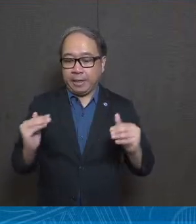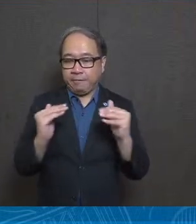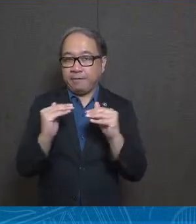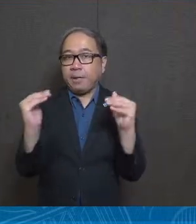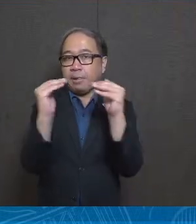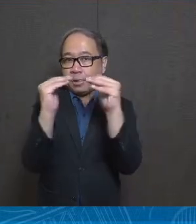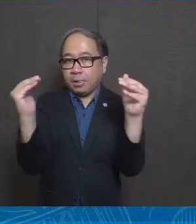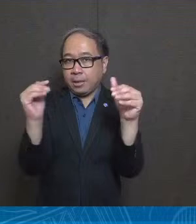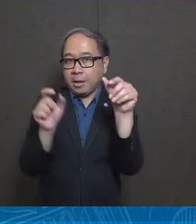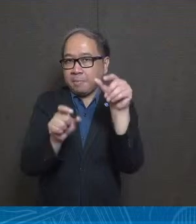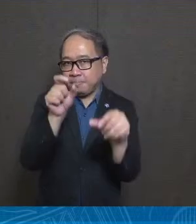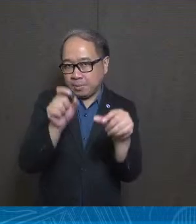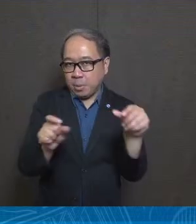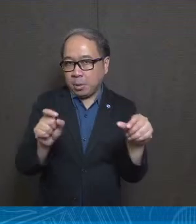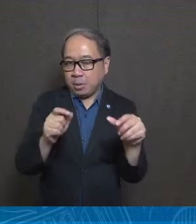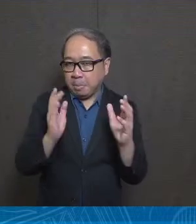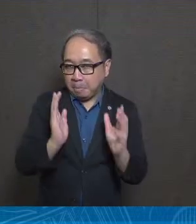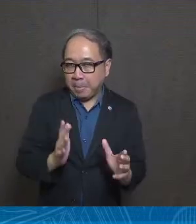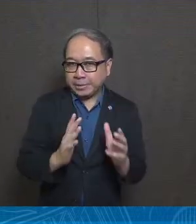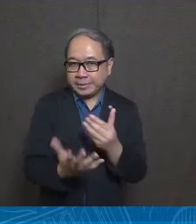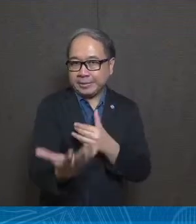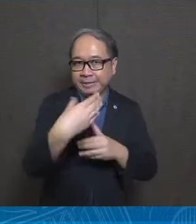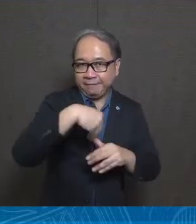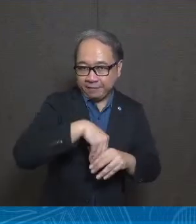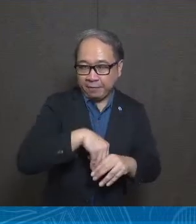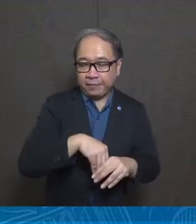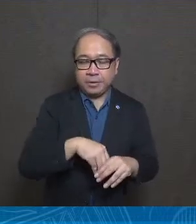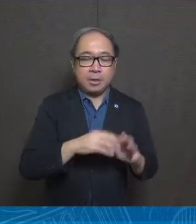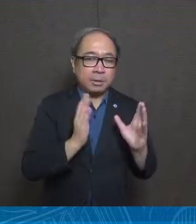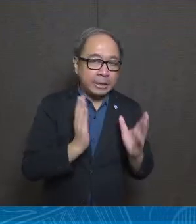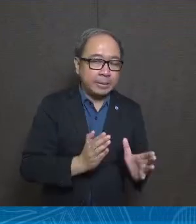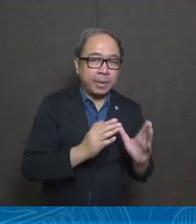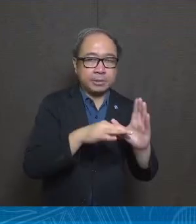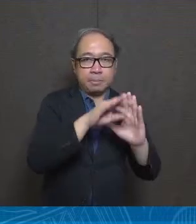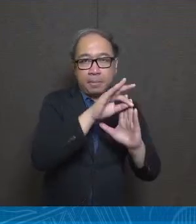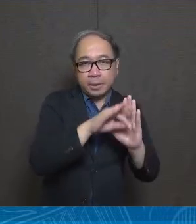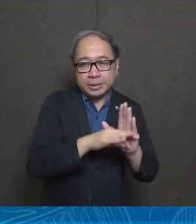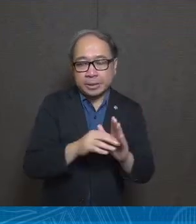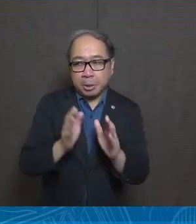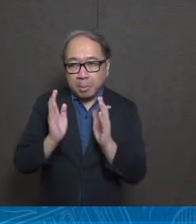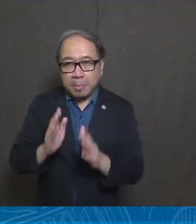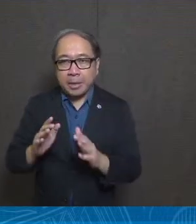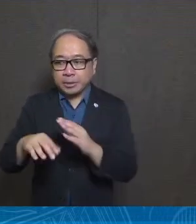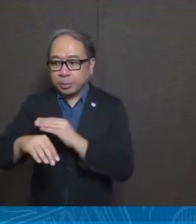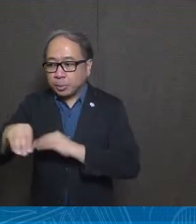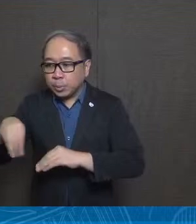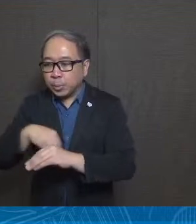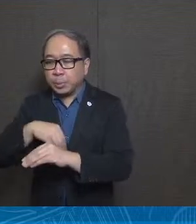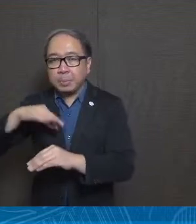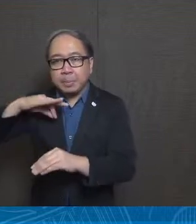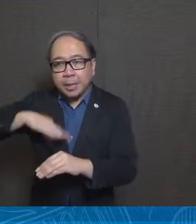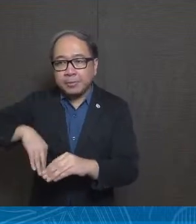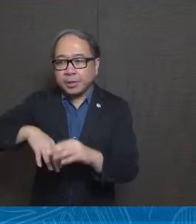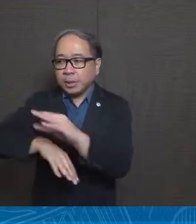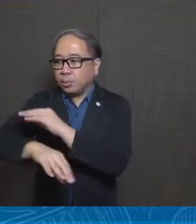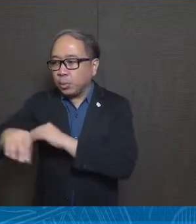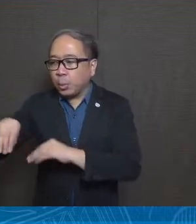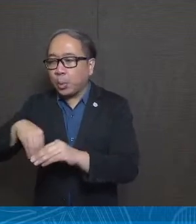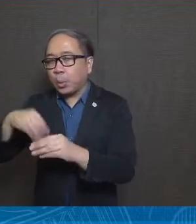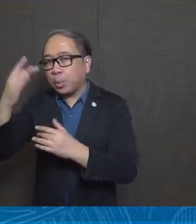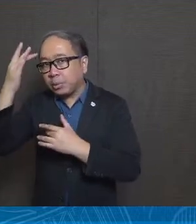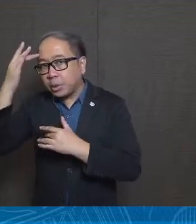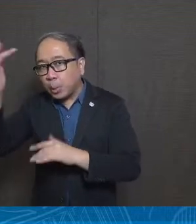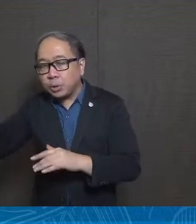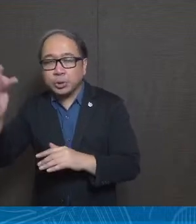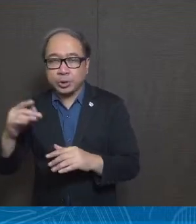multi-layered action environment. We need policies, we need incentives, we need building the culture. Incentives are very